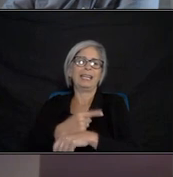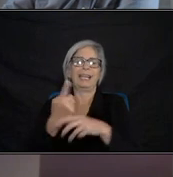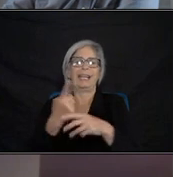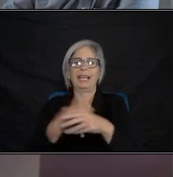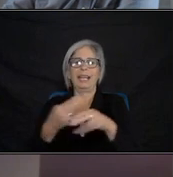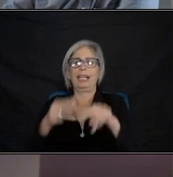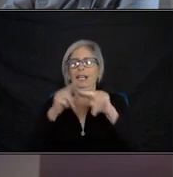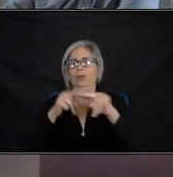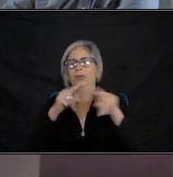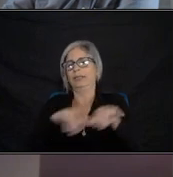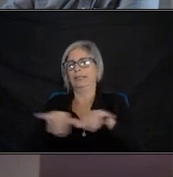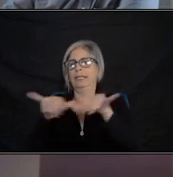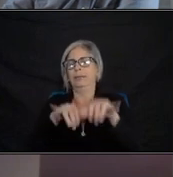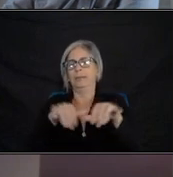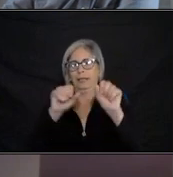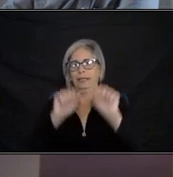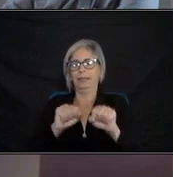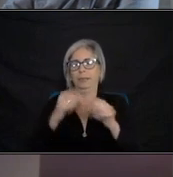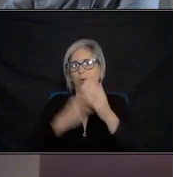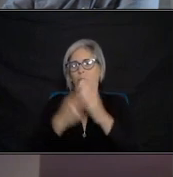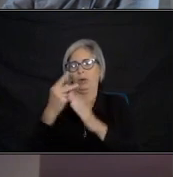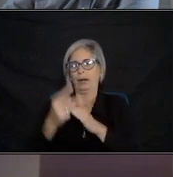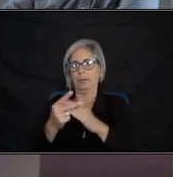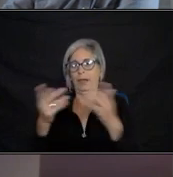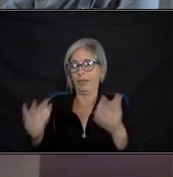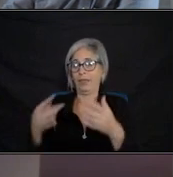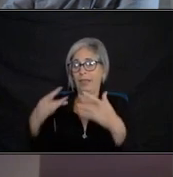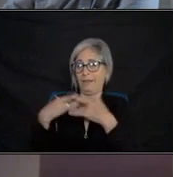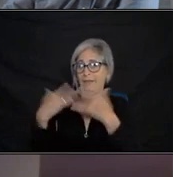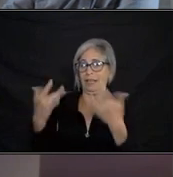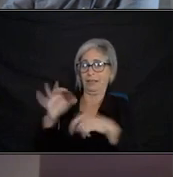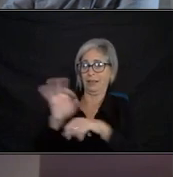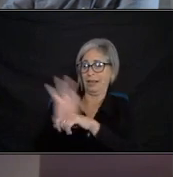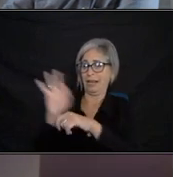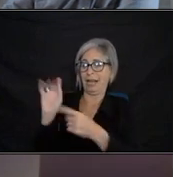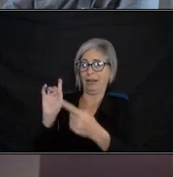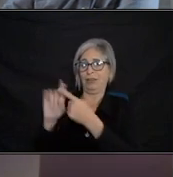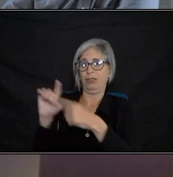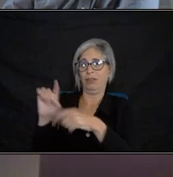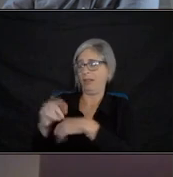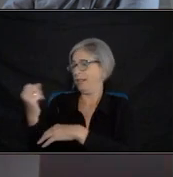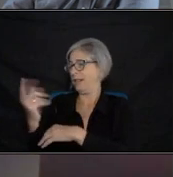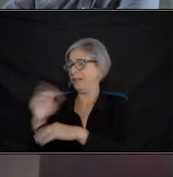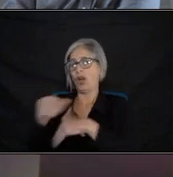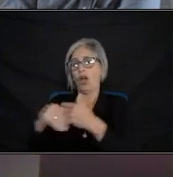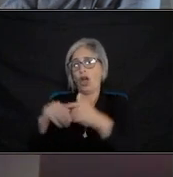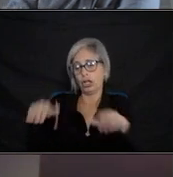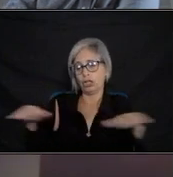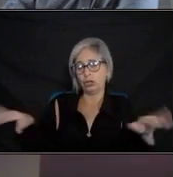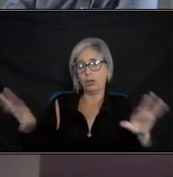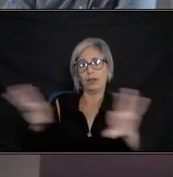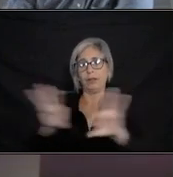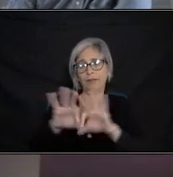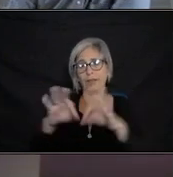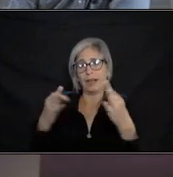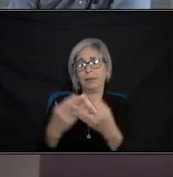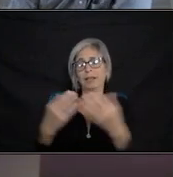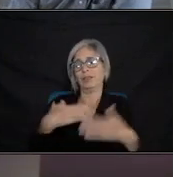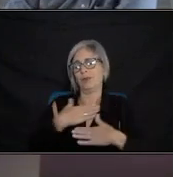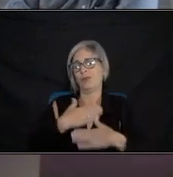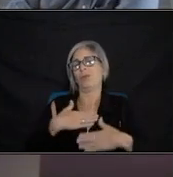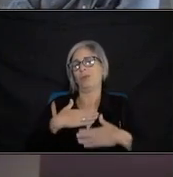program here in Boynton Beach. Although the event is scheduled from 9 to 11, all children and their families are welcome to stay and